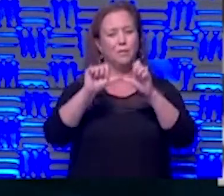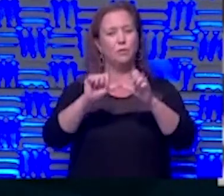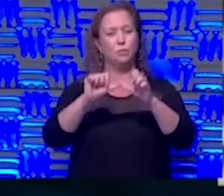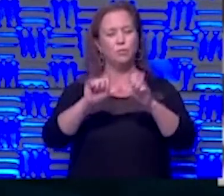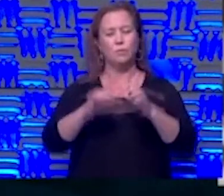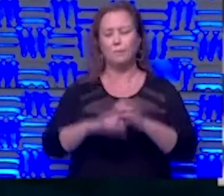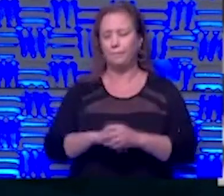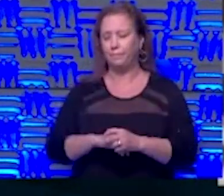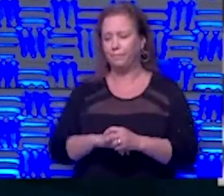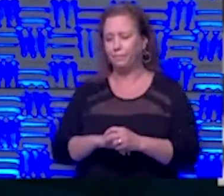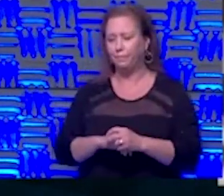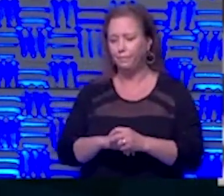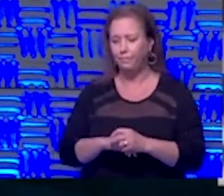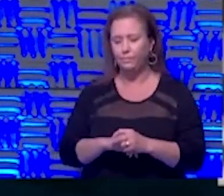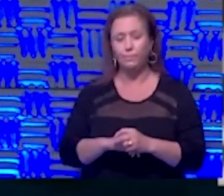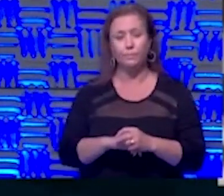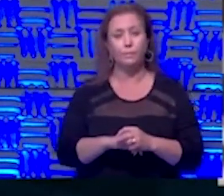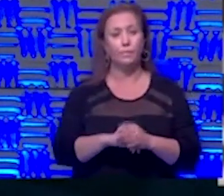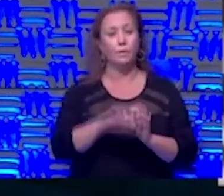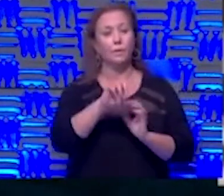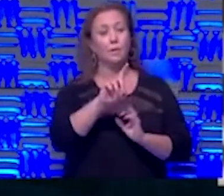Absolutely. So, Dr. Stone, thoughts?